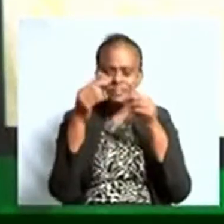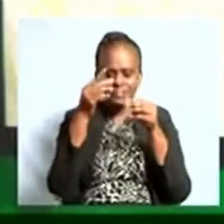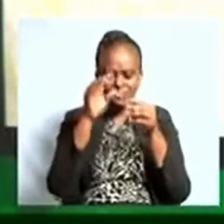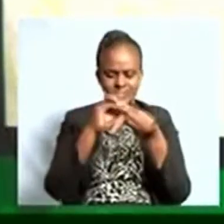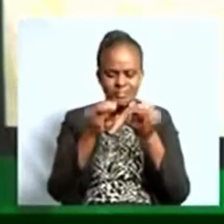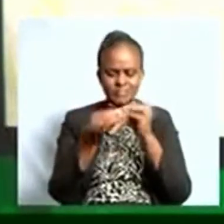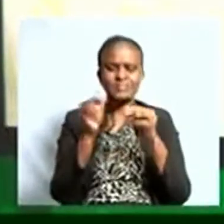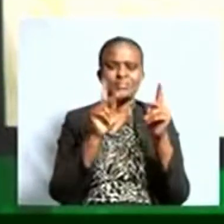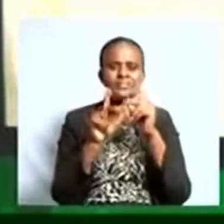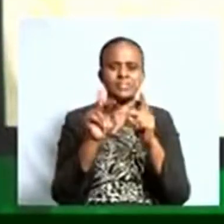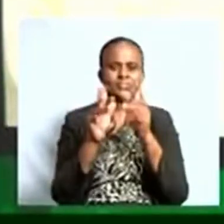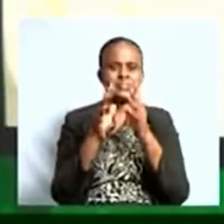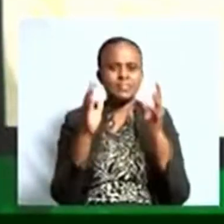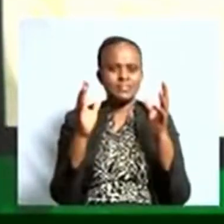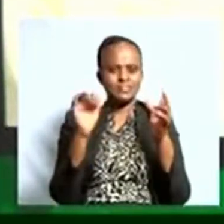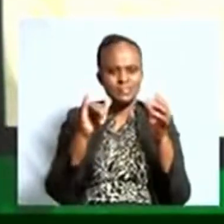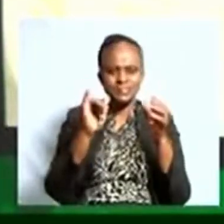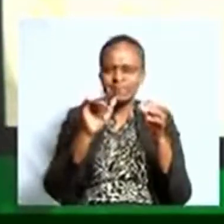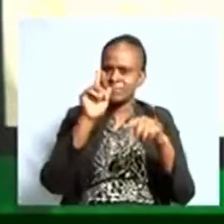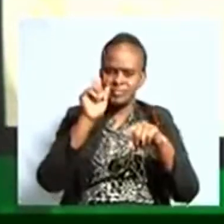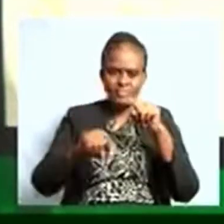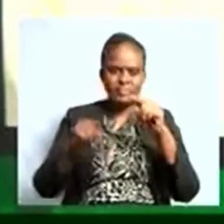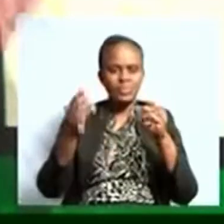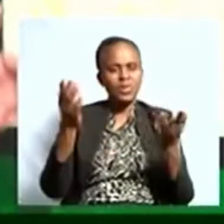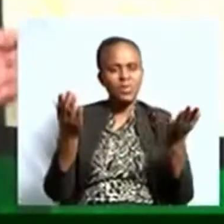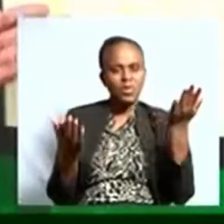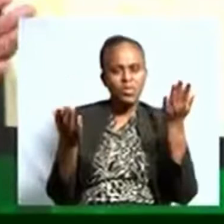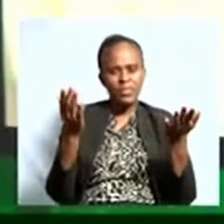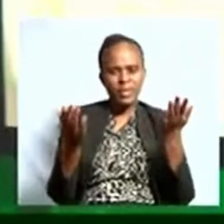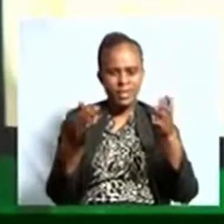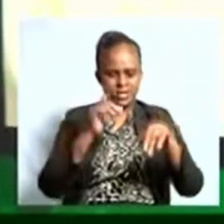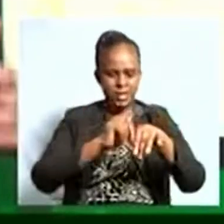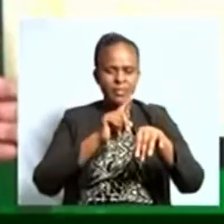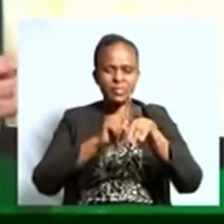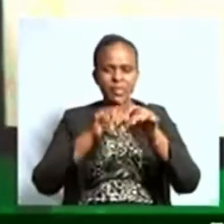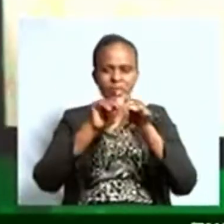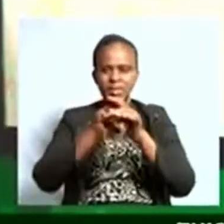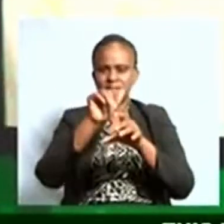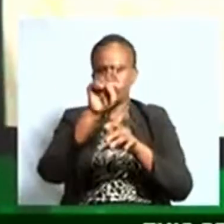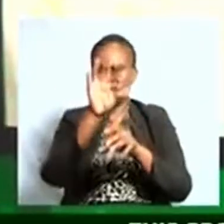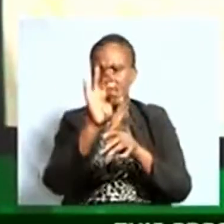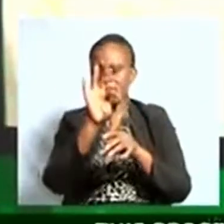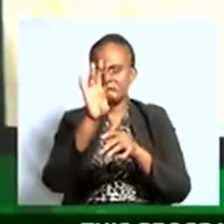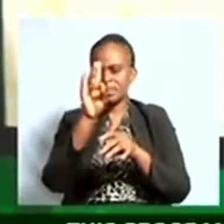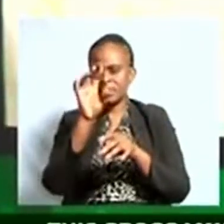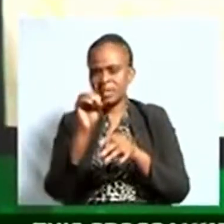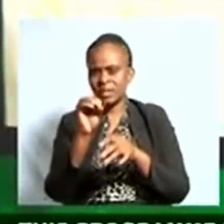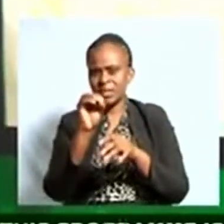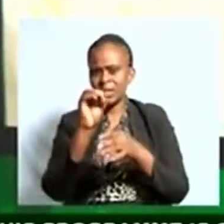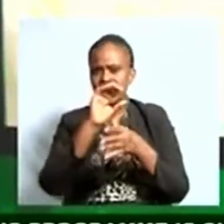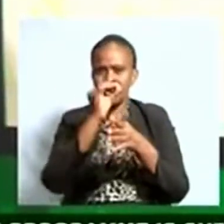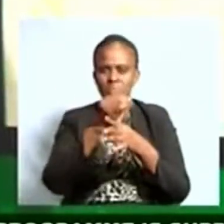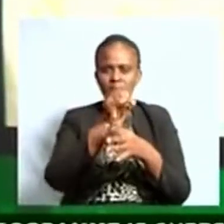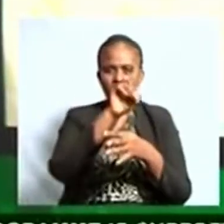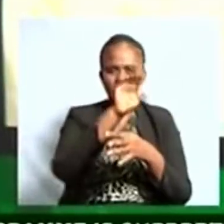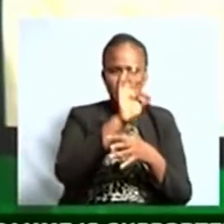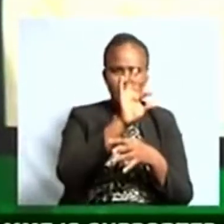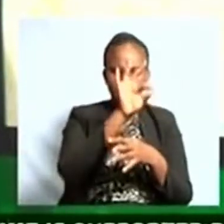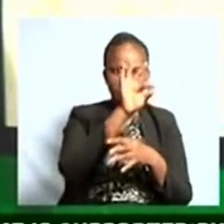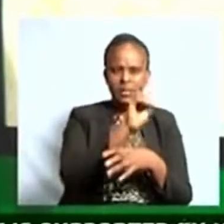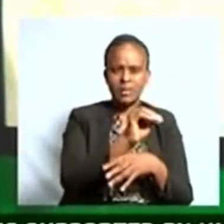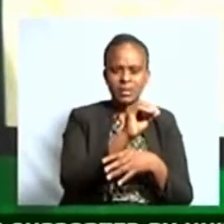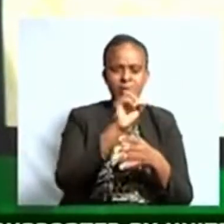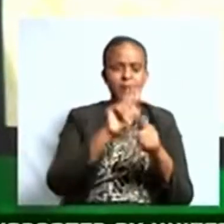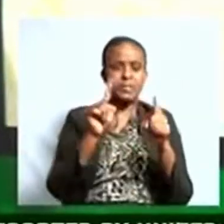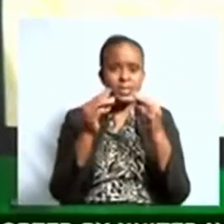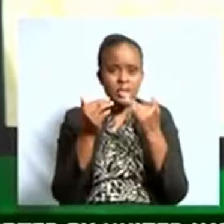growth obviously cannot be compared to the time in the 70s, in the 80s, or indeed in the 90s. But